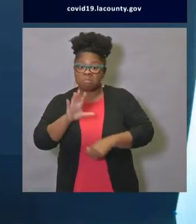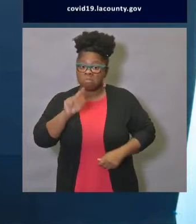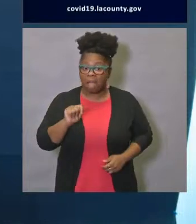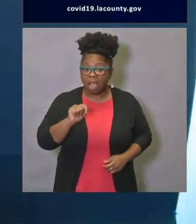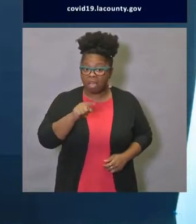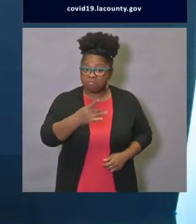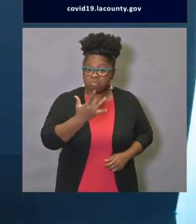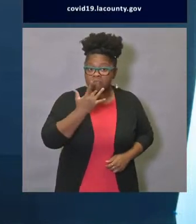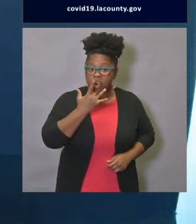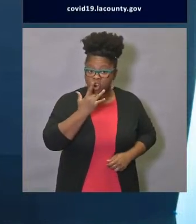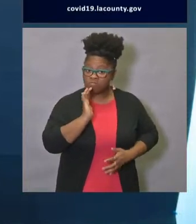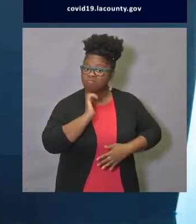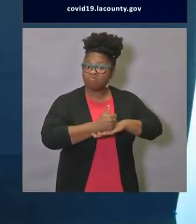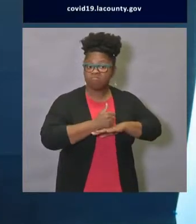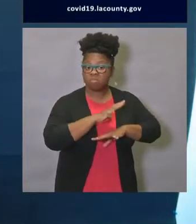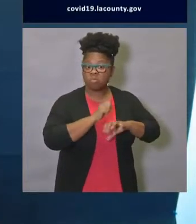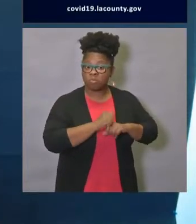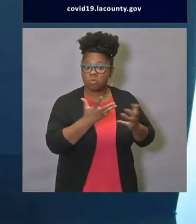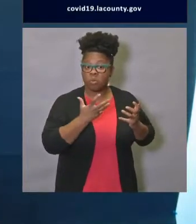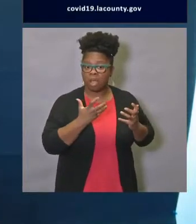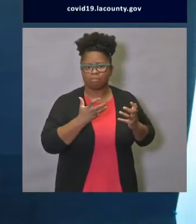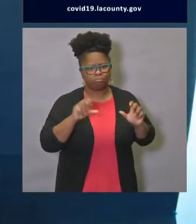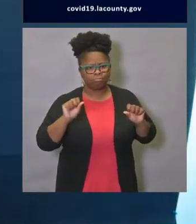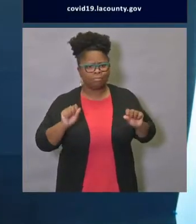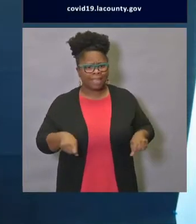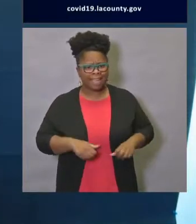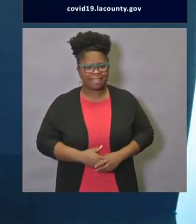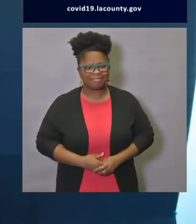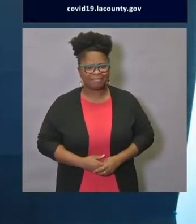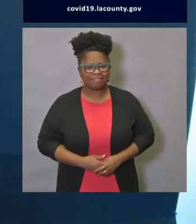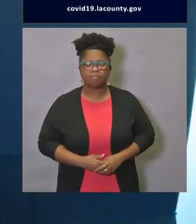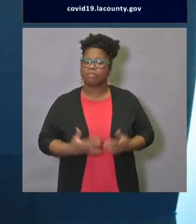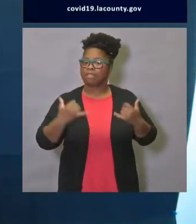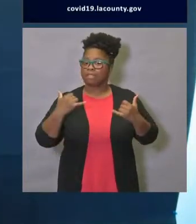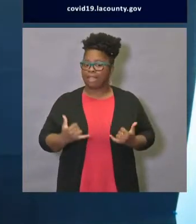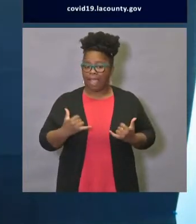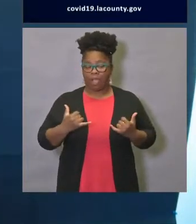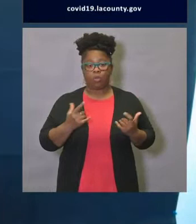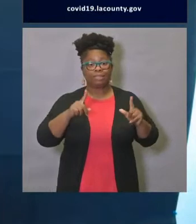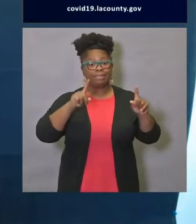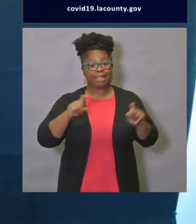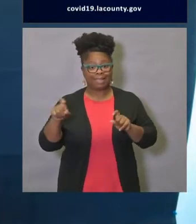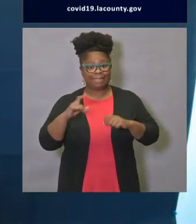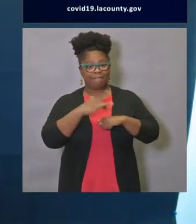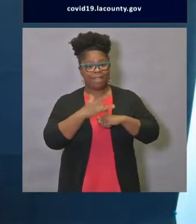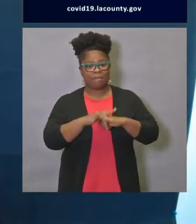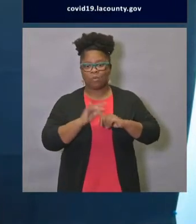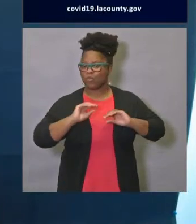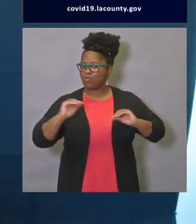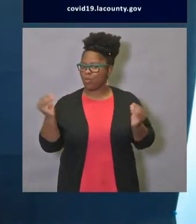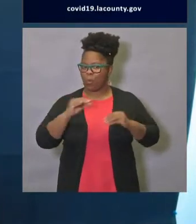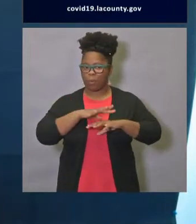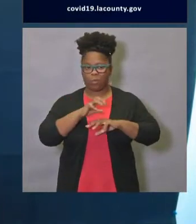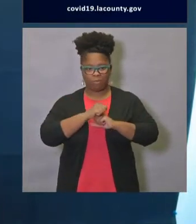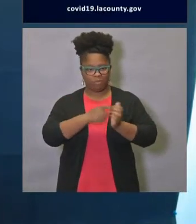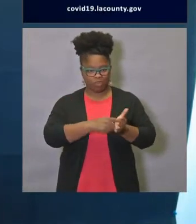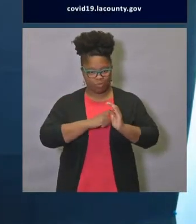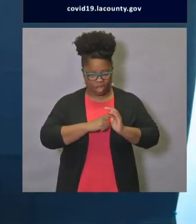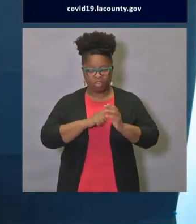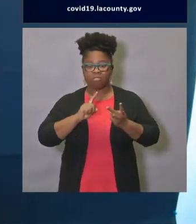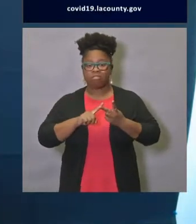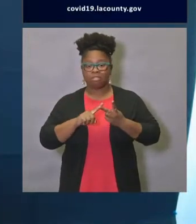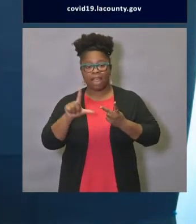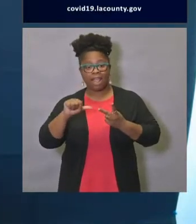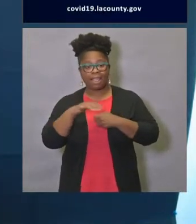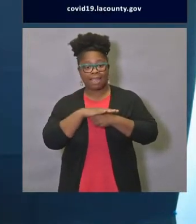can still do that as well. In addition to now offering testing without an appointment, Los Angeles County over recent weeks has